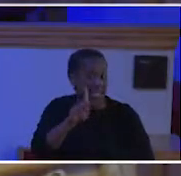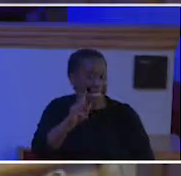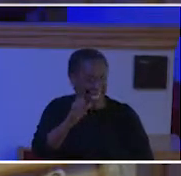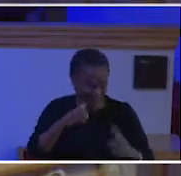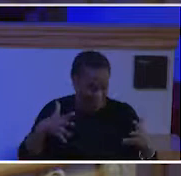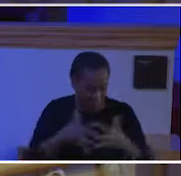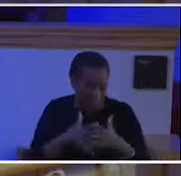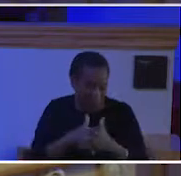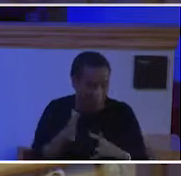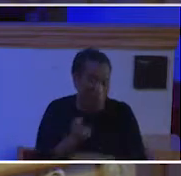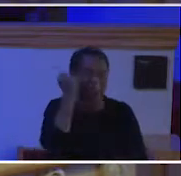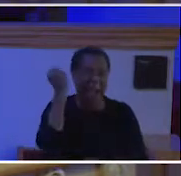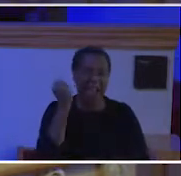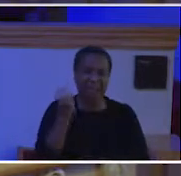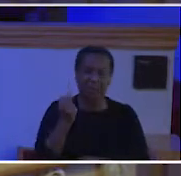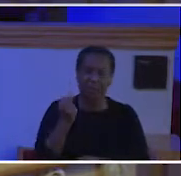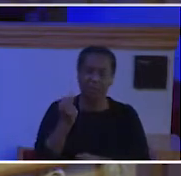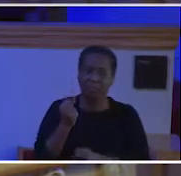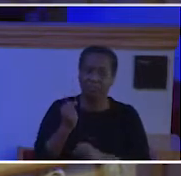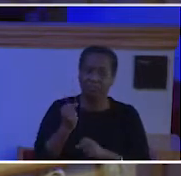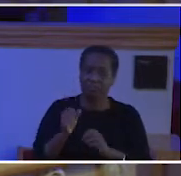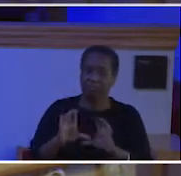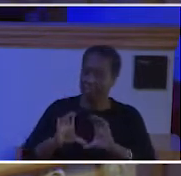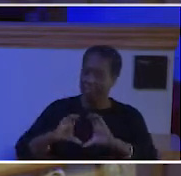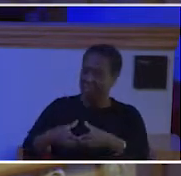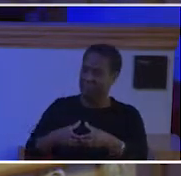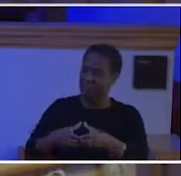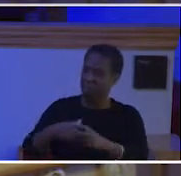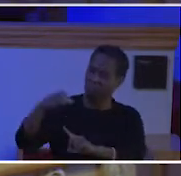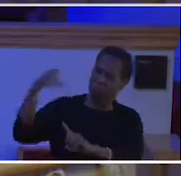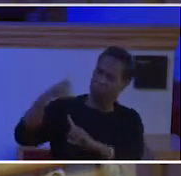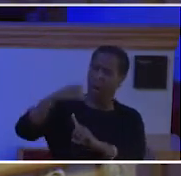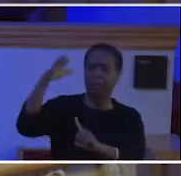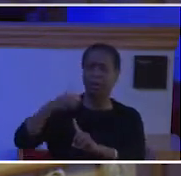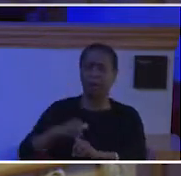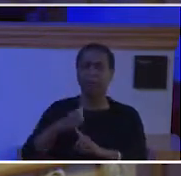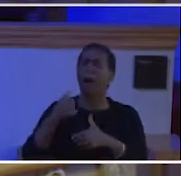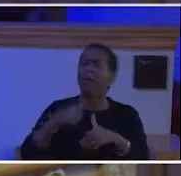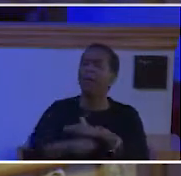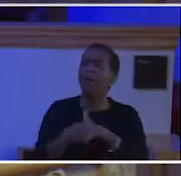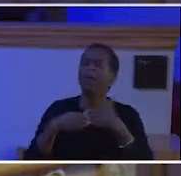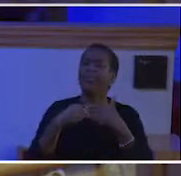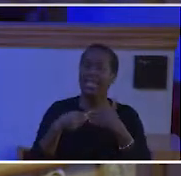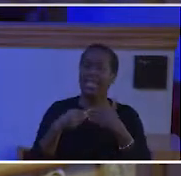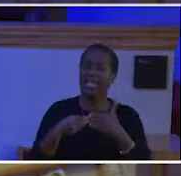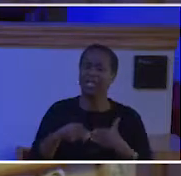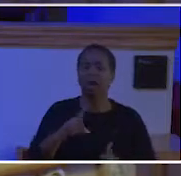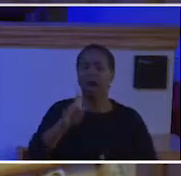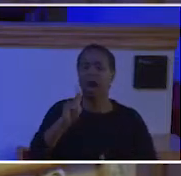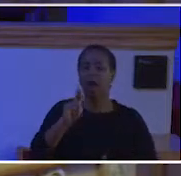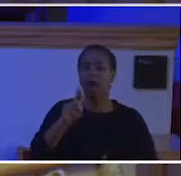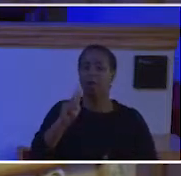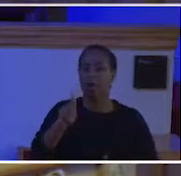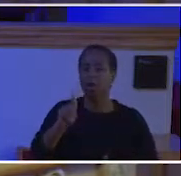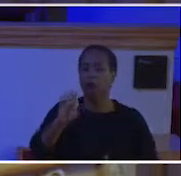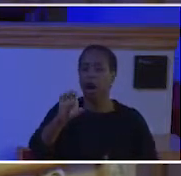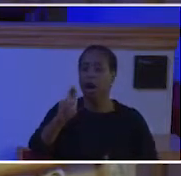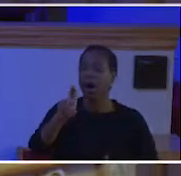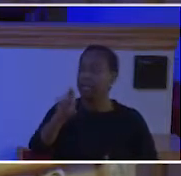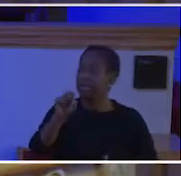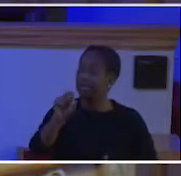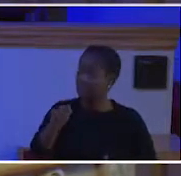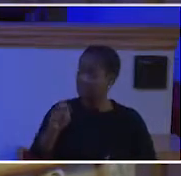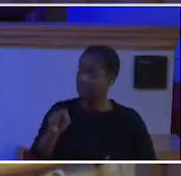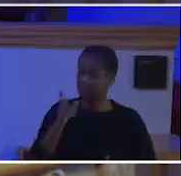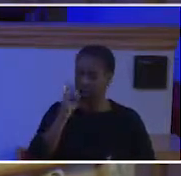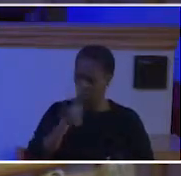They won a division championship under the leadership of Kirk Cousins. Now, if